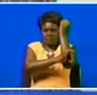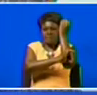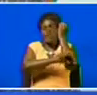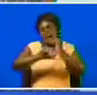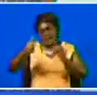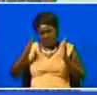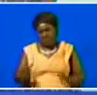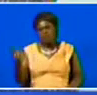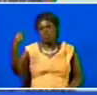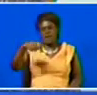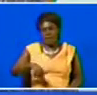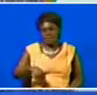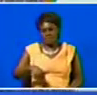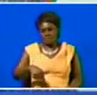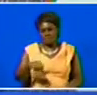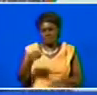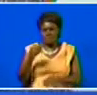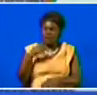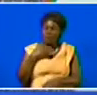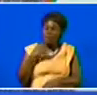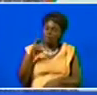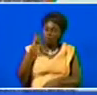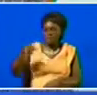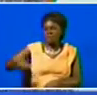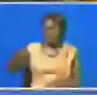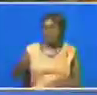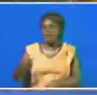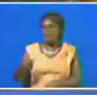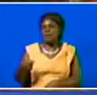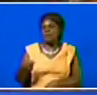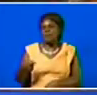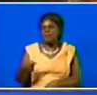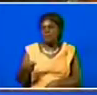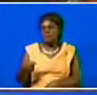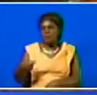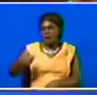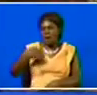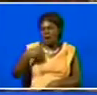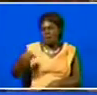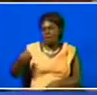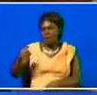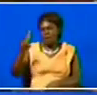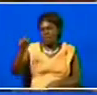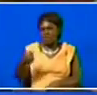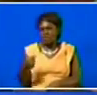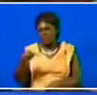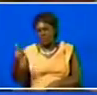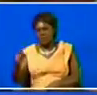utashtukia mtu mwingine kutoka Sweden anakuja kwamba nimeona kuna bags zinatoka Kakuma. Iko bag inauza 1000,